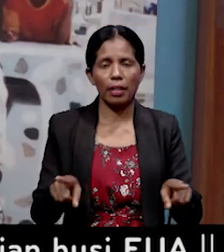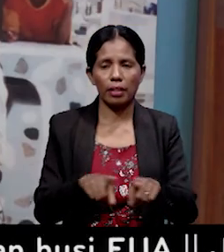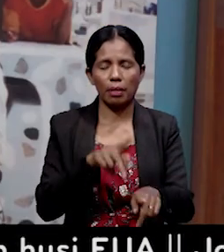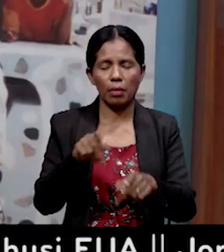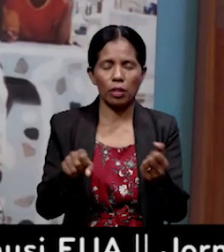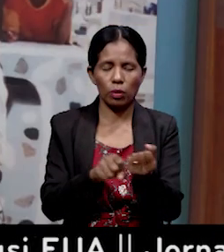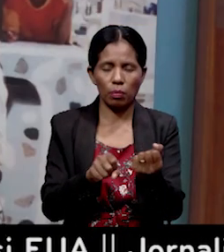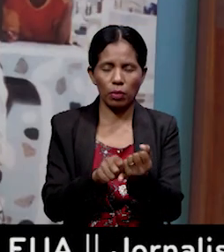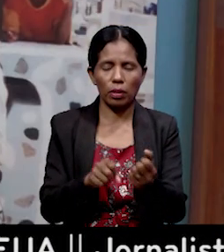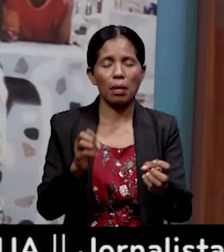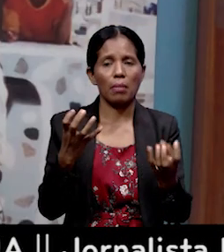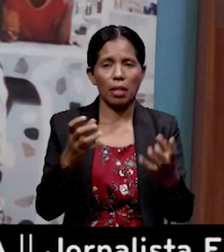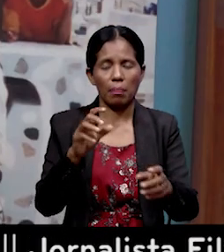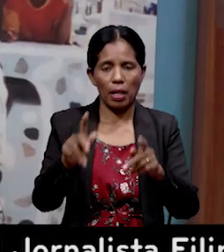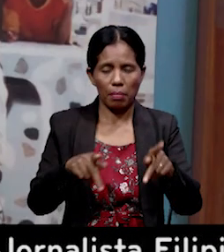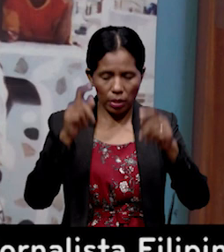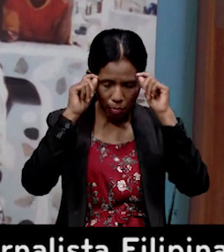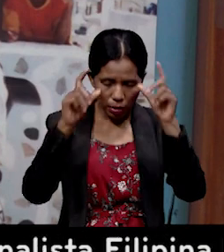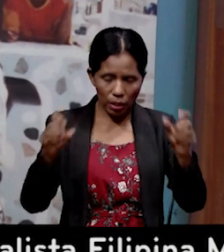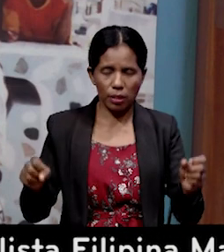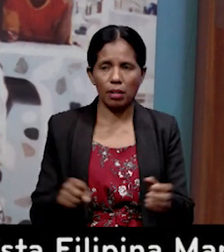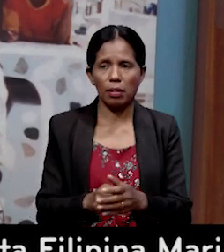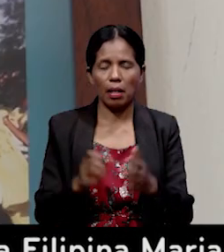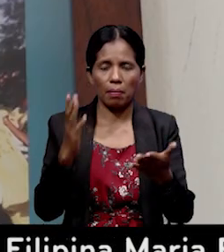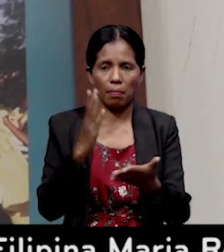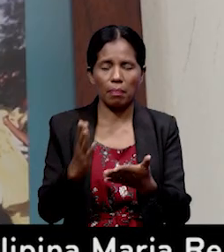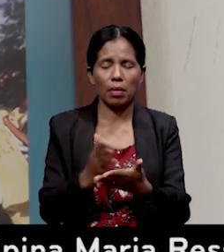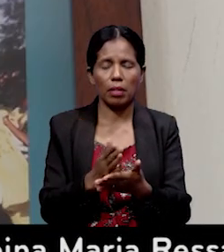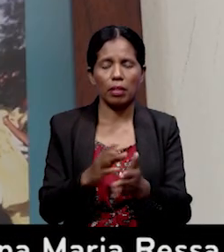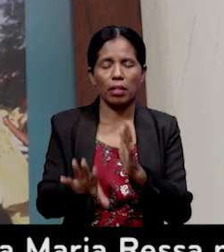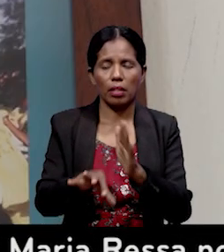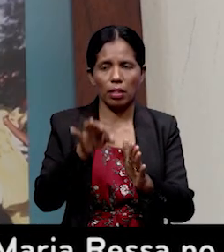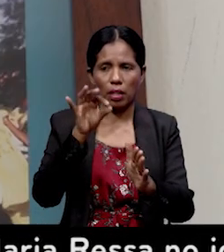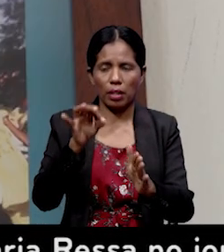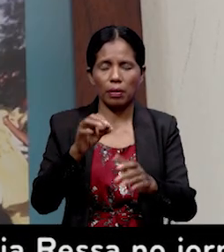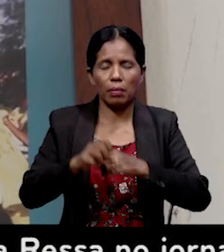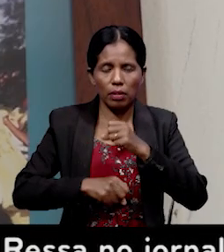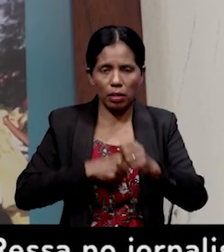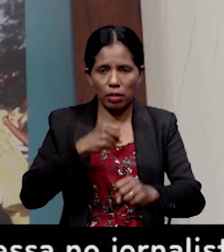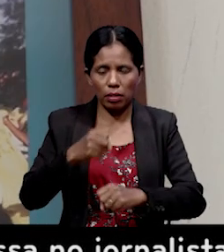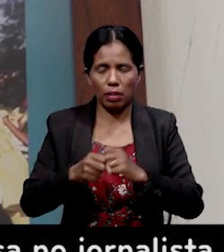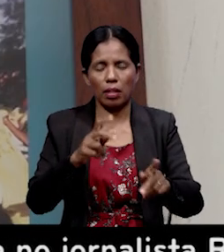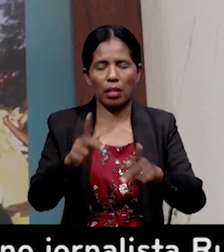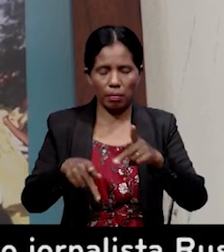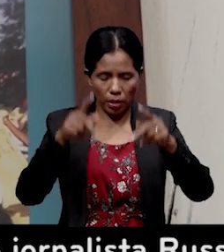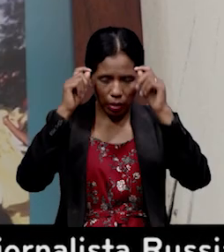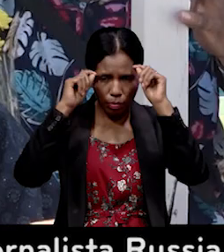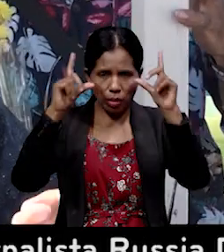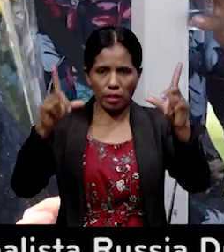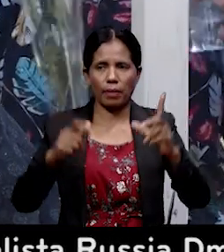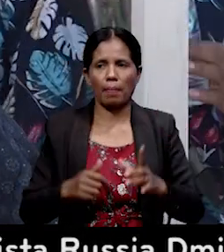povo Timor Leste ni luta, tamba bele habadak dalan hodi hetan solução ba sofrimento povo Timor Leste